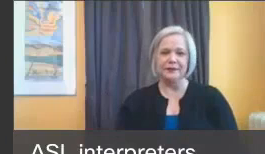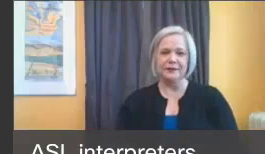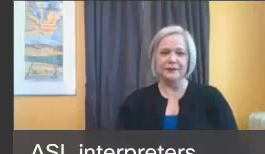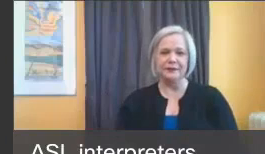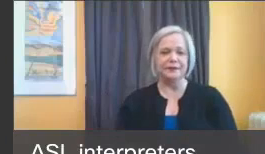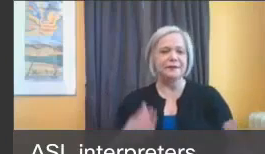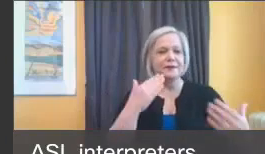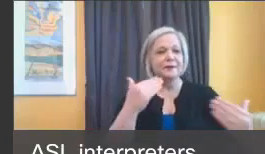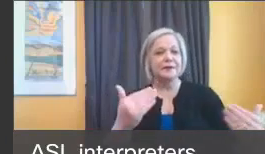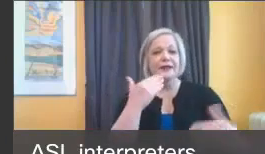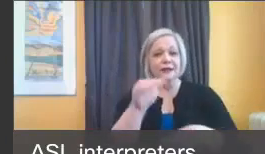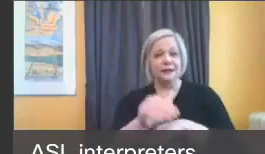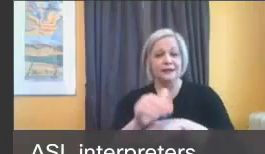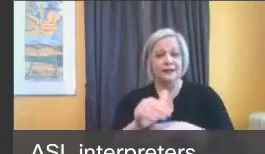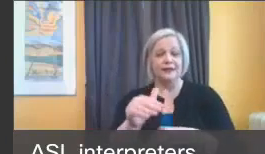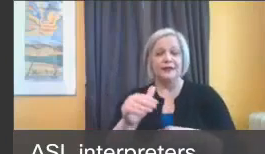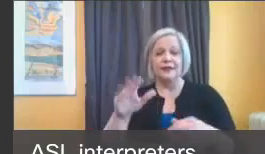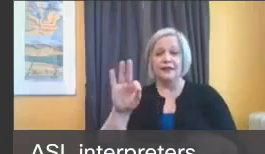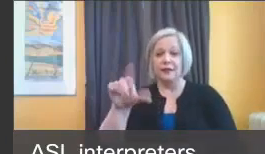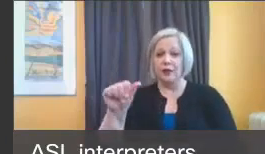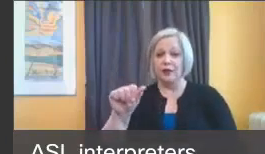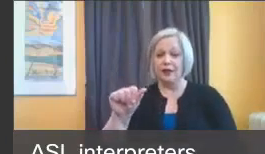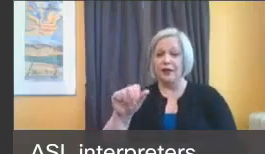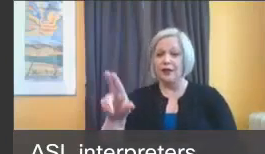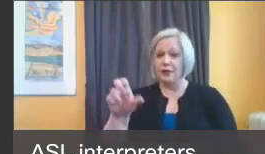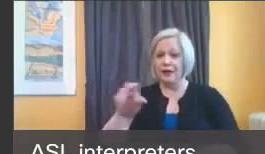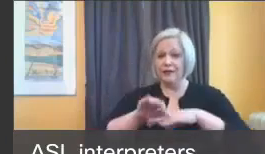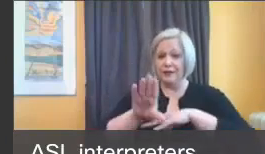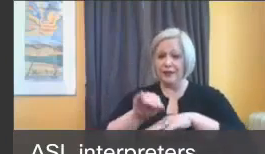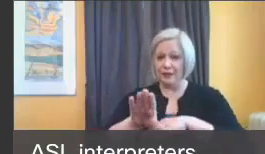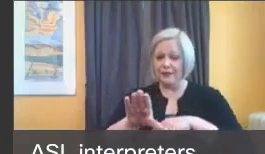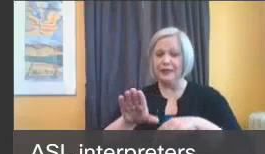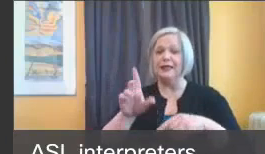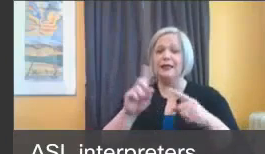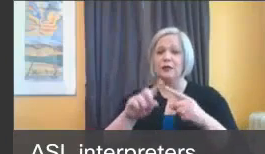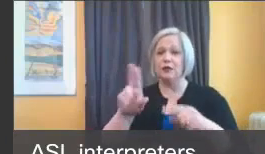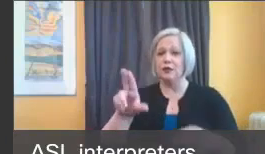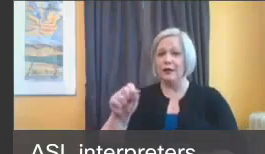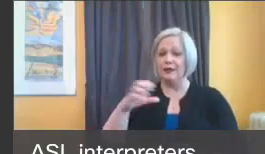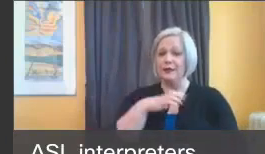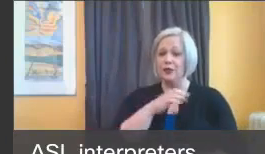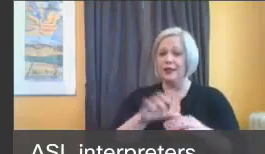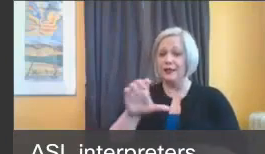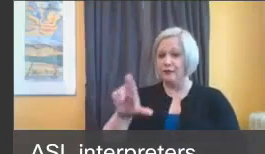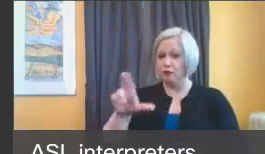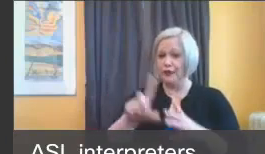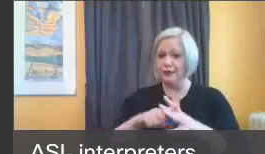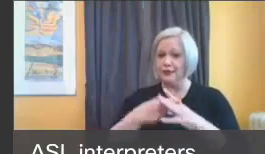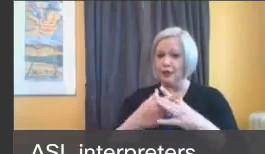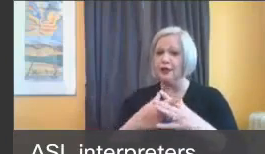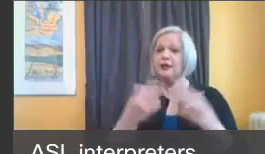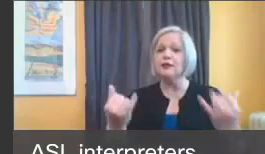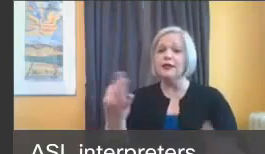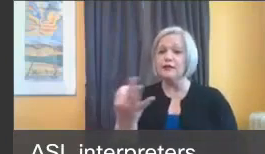The meeting of the Florida Advisory Committee to the U.S. Commission on Civil Rights shall come to order. Today is Friday,